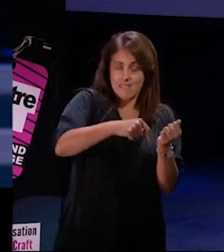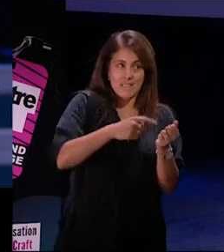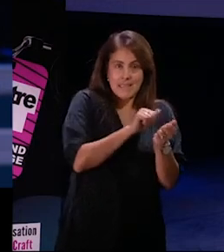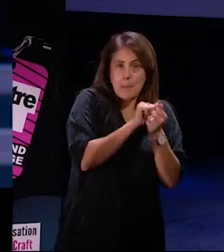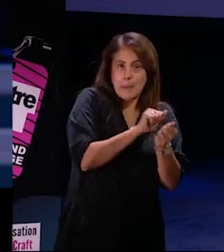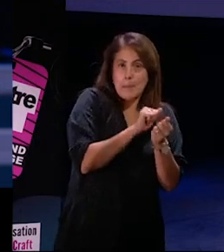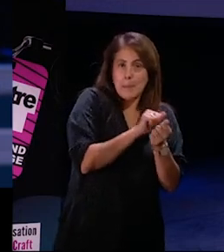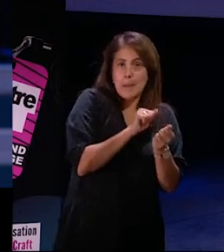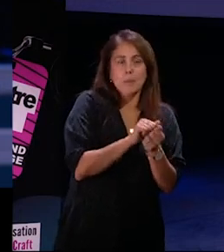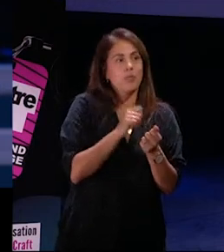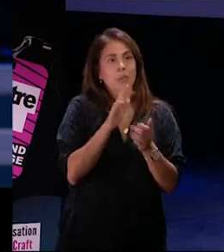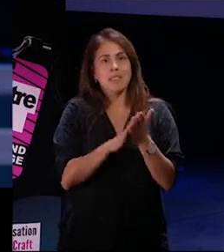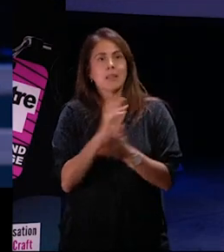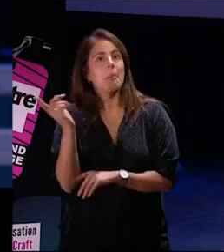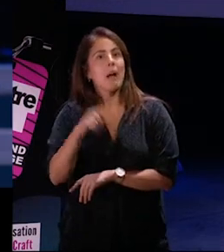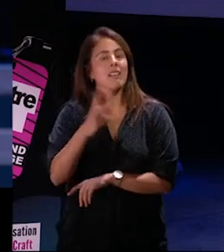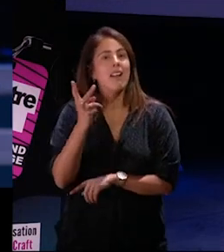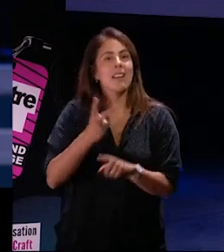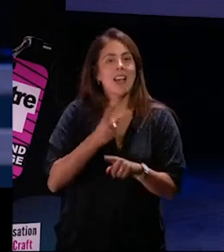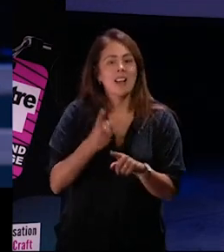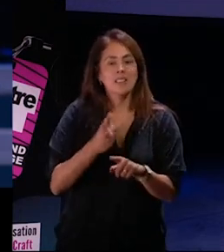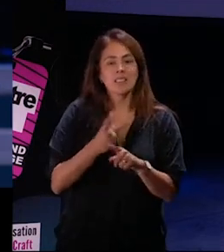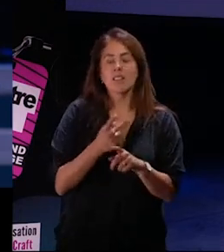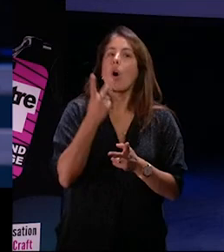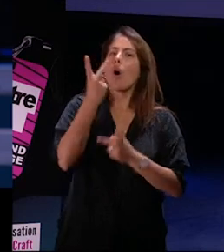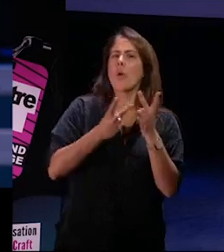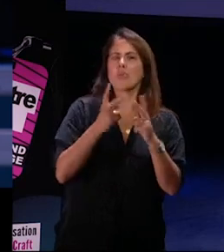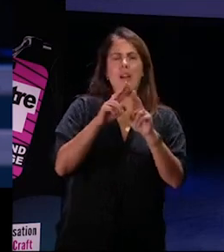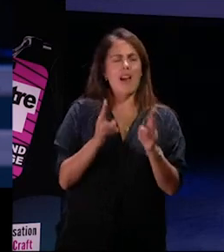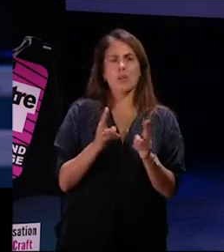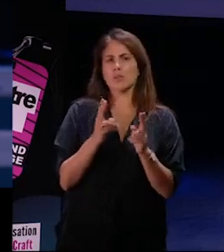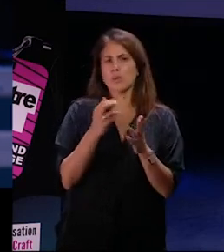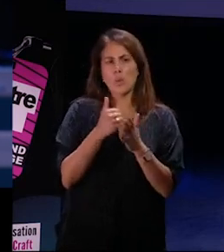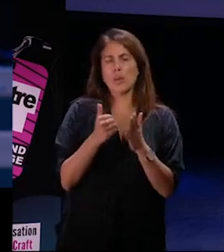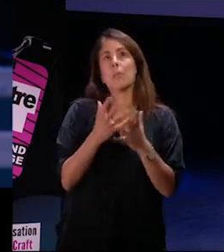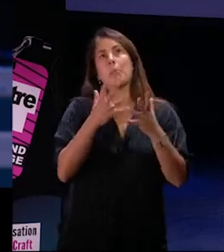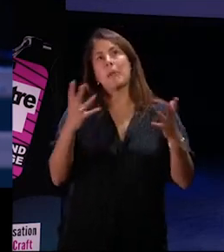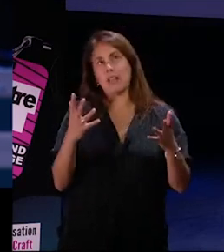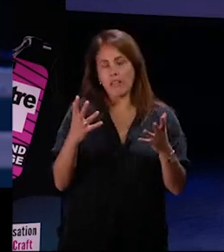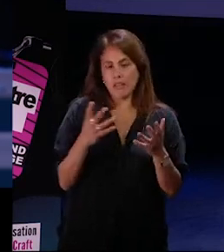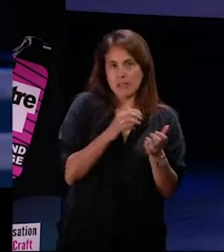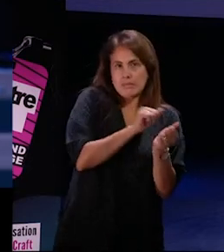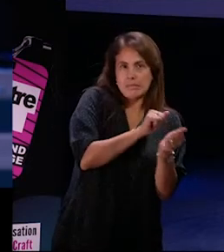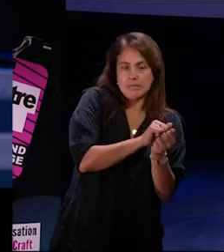you have them in your rep, so you, I mean, an opera house will always have one of each of the big ones in its rep,